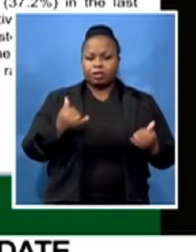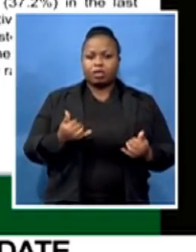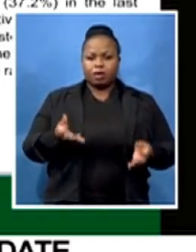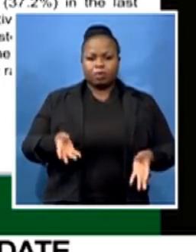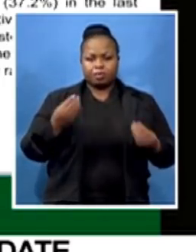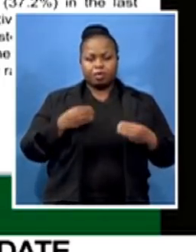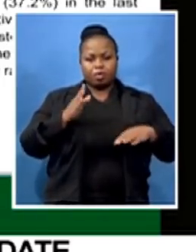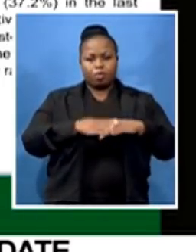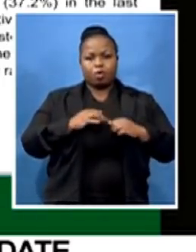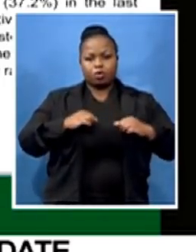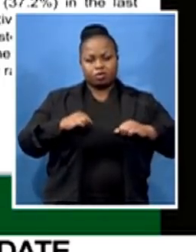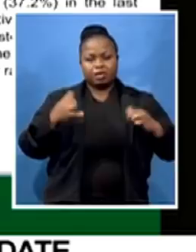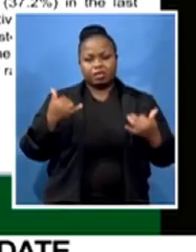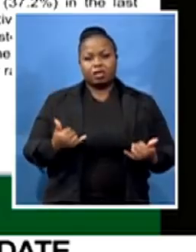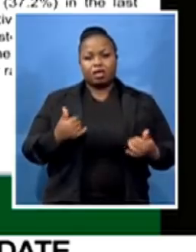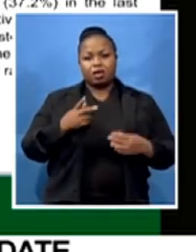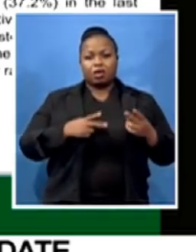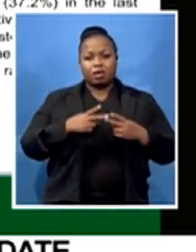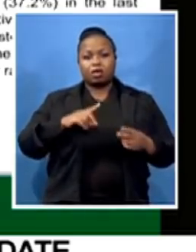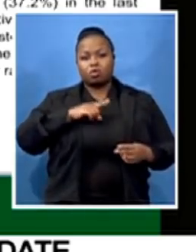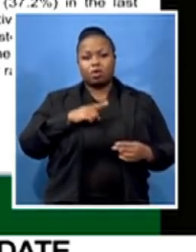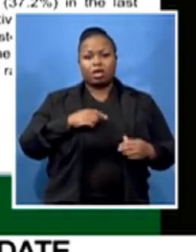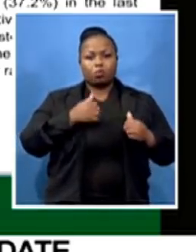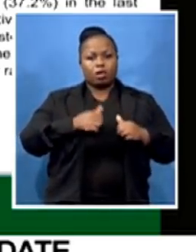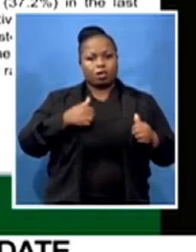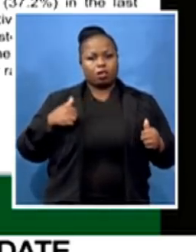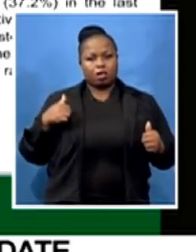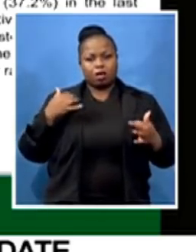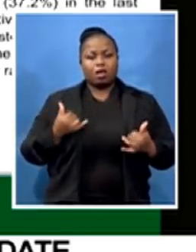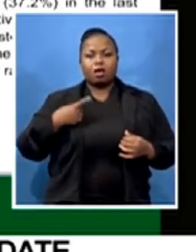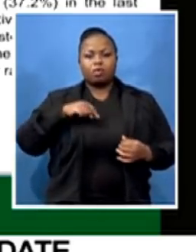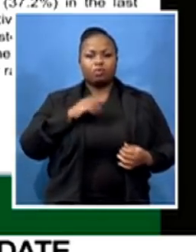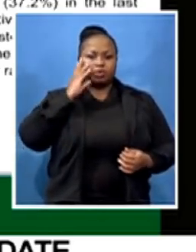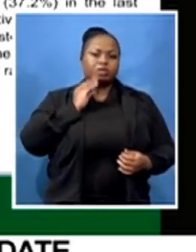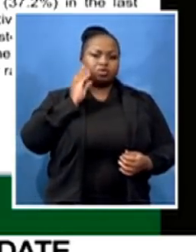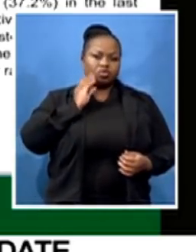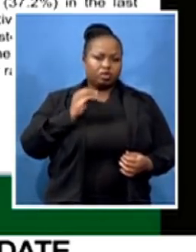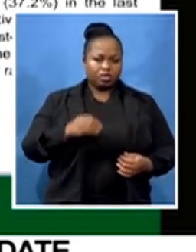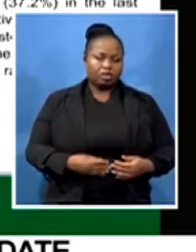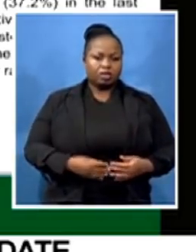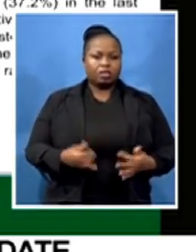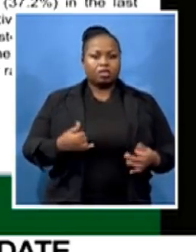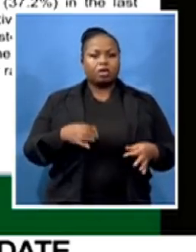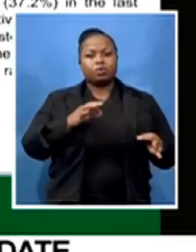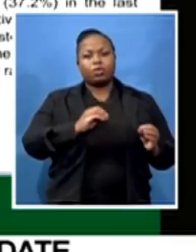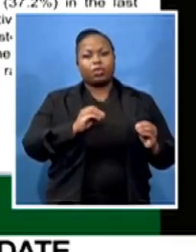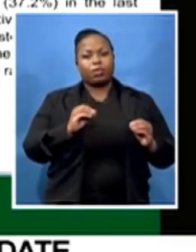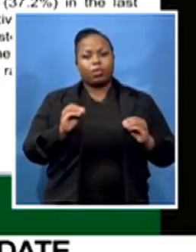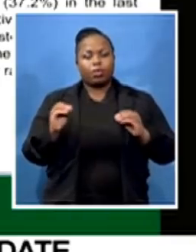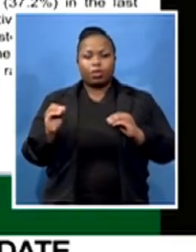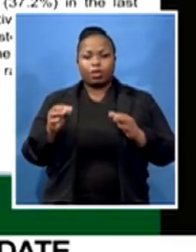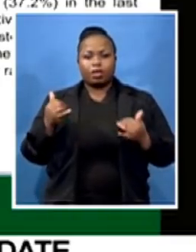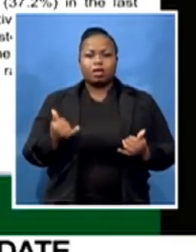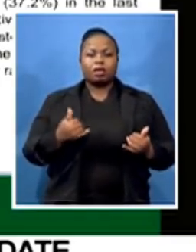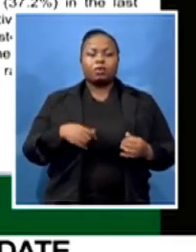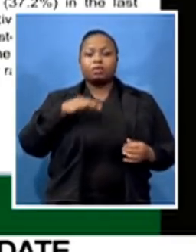of backlogs, which we're already starting to experience. And that's the delay that we're going to have to, it's going to mean that we have to go back and